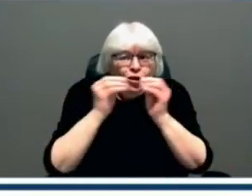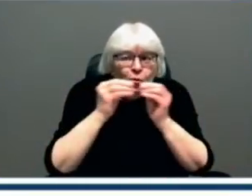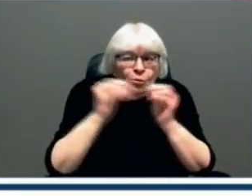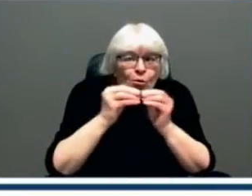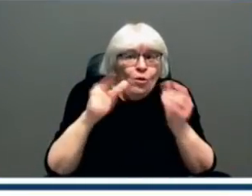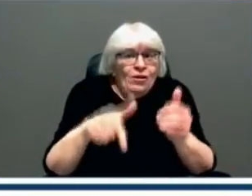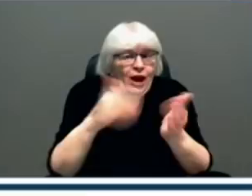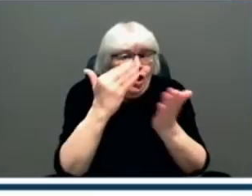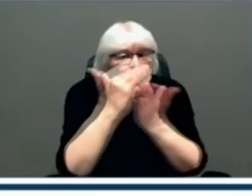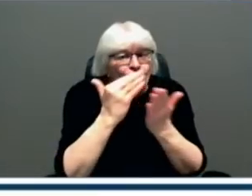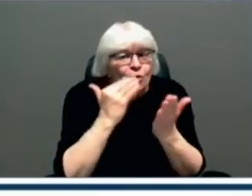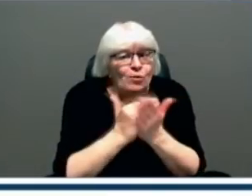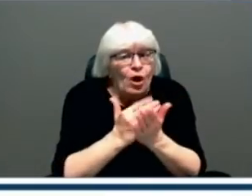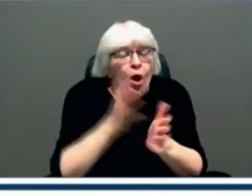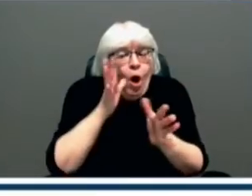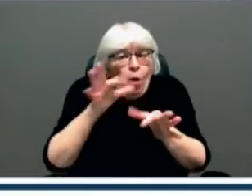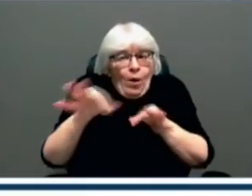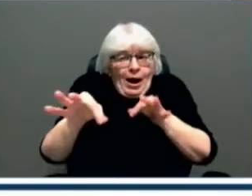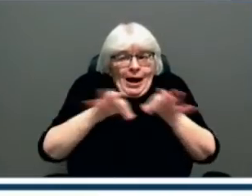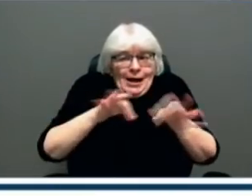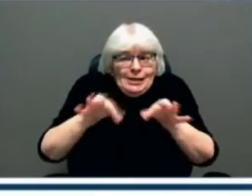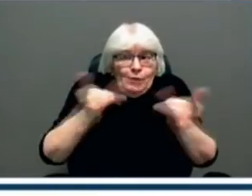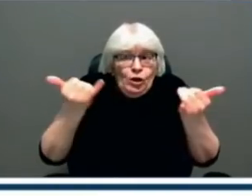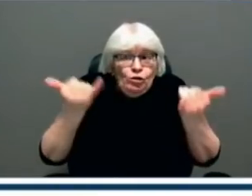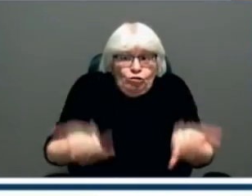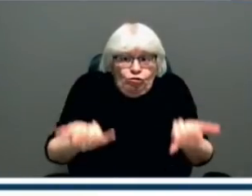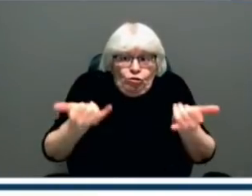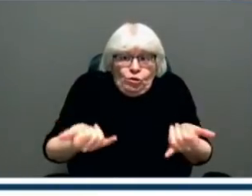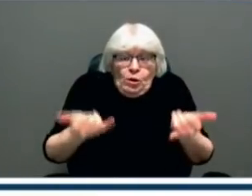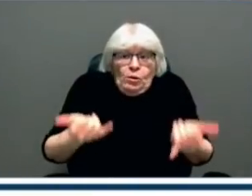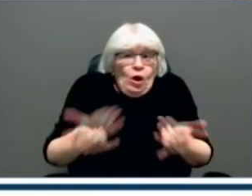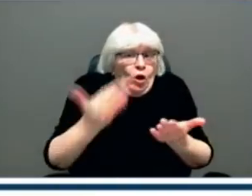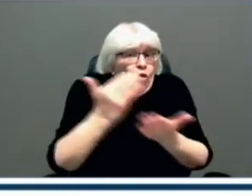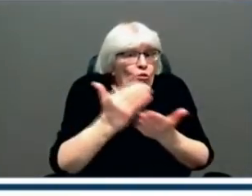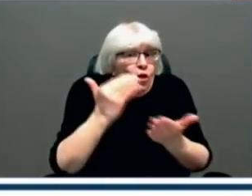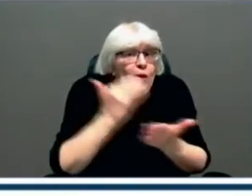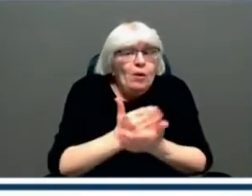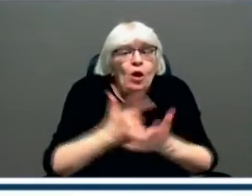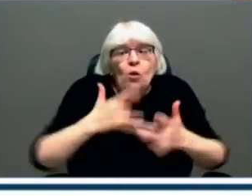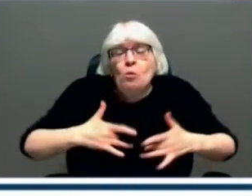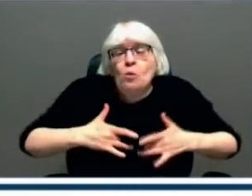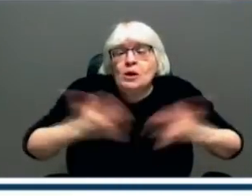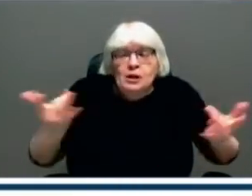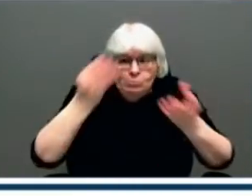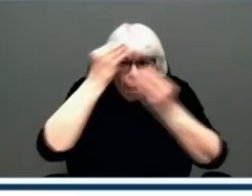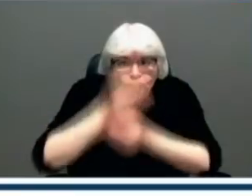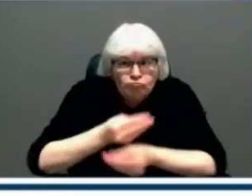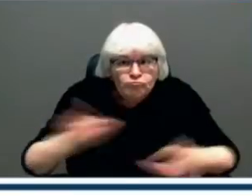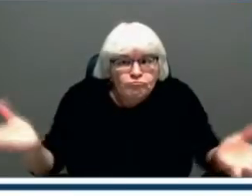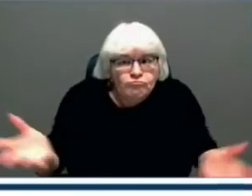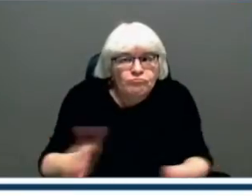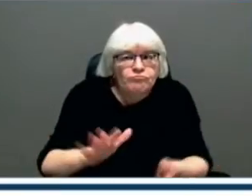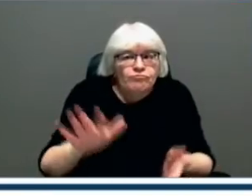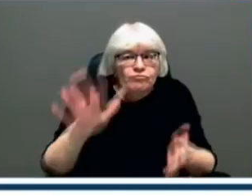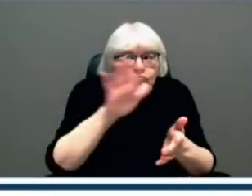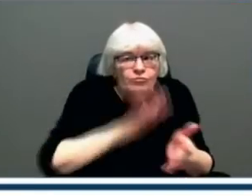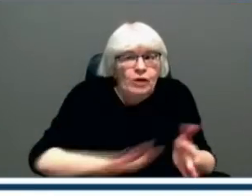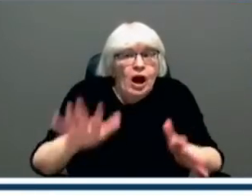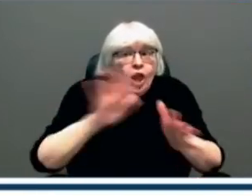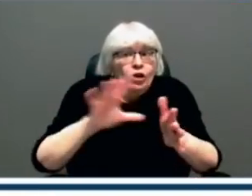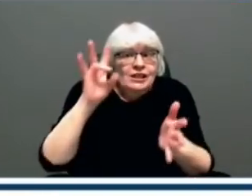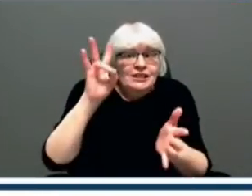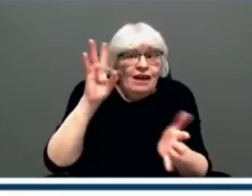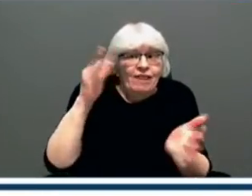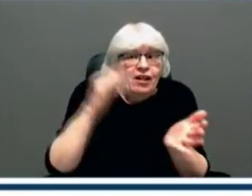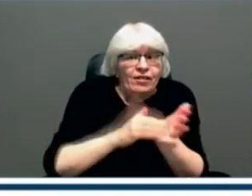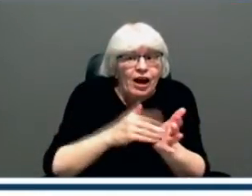highlights in today's report and what the data are telling us. We reported almost 7,000 positive PCR tests this week,